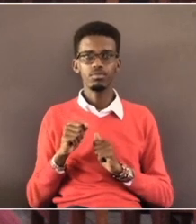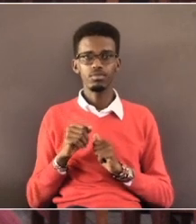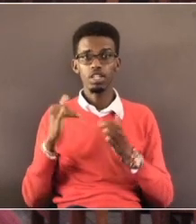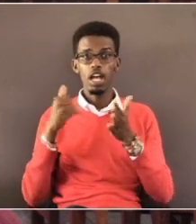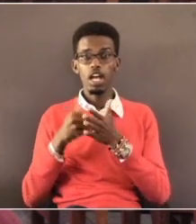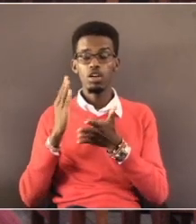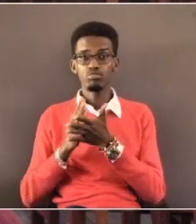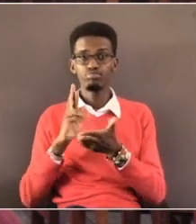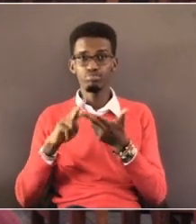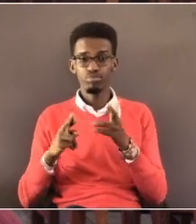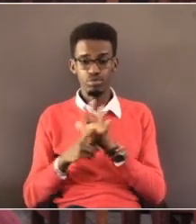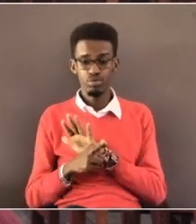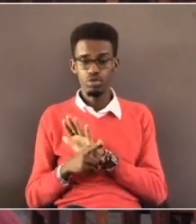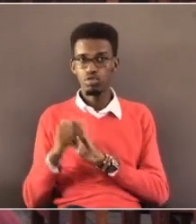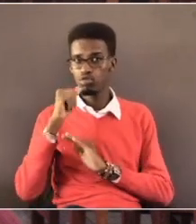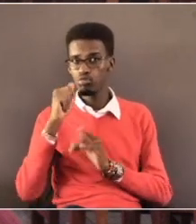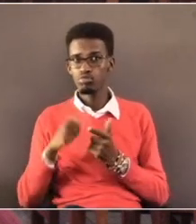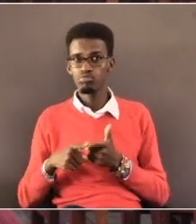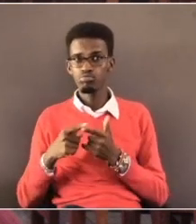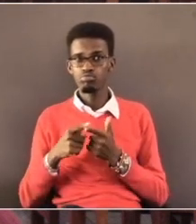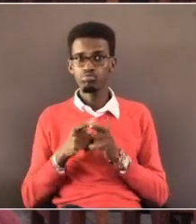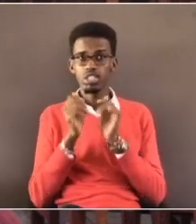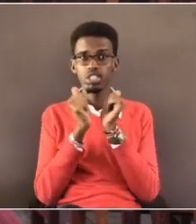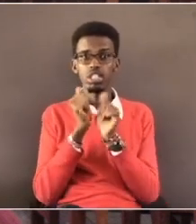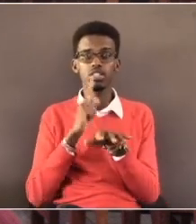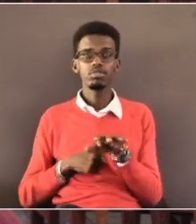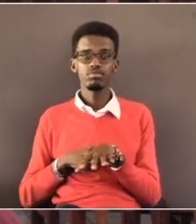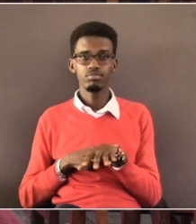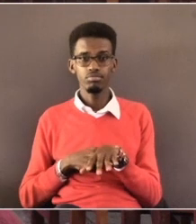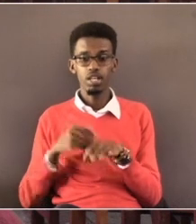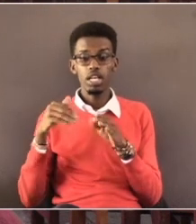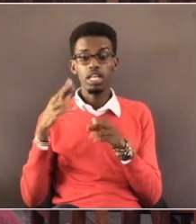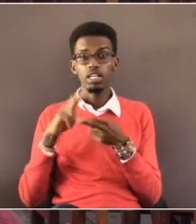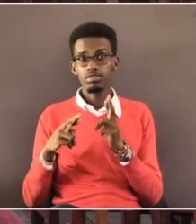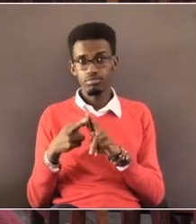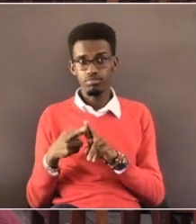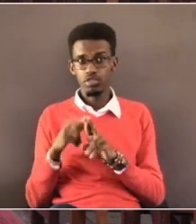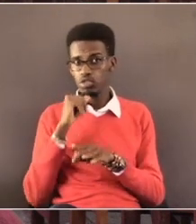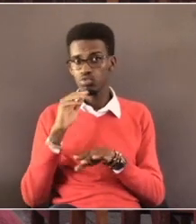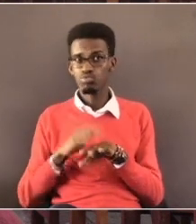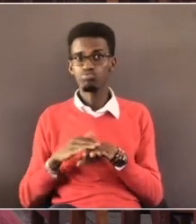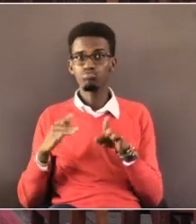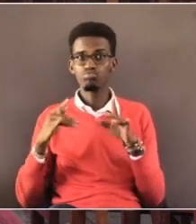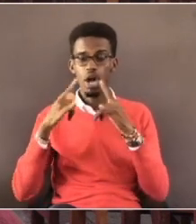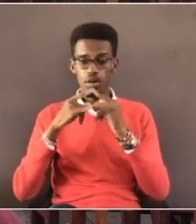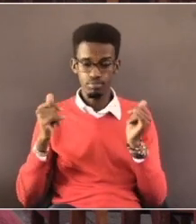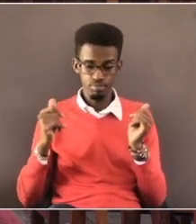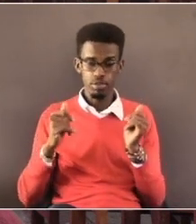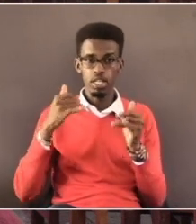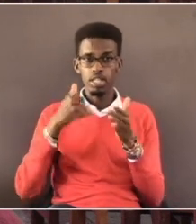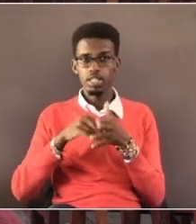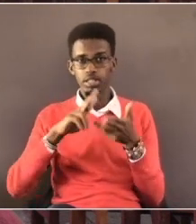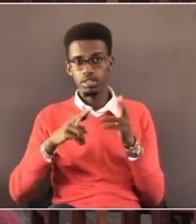It's a relationship. It's not jail time. It's a relationship. It's not boot camp. It's a